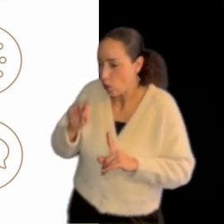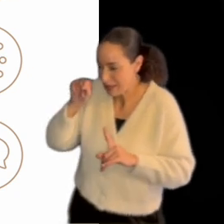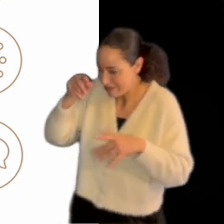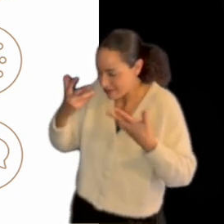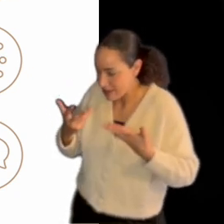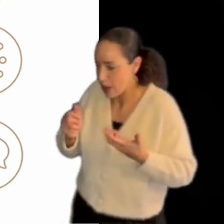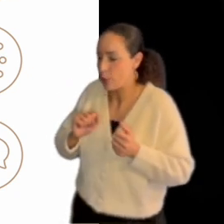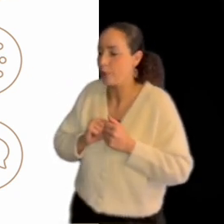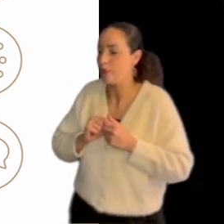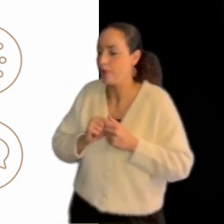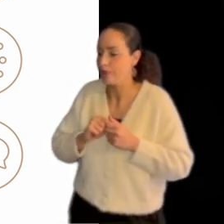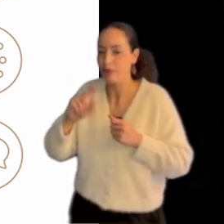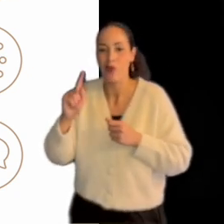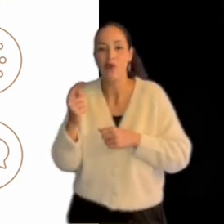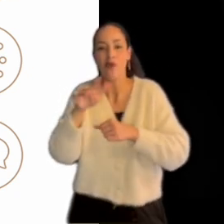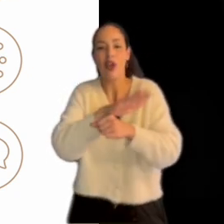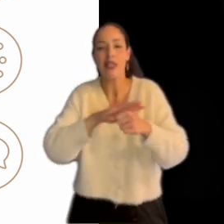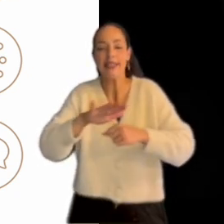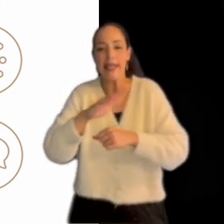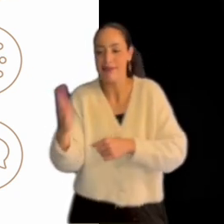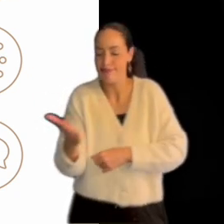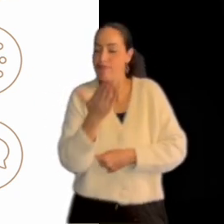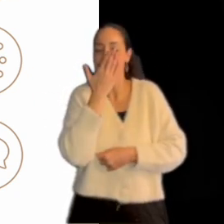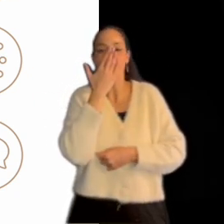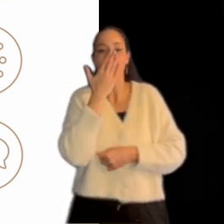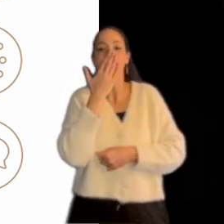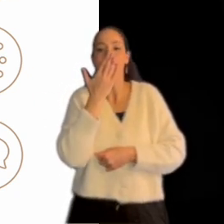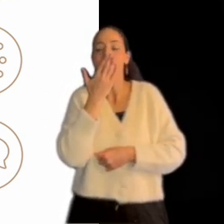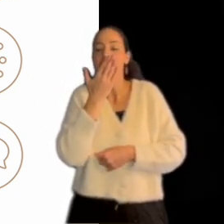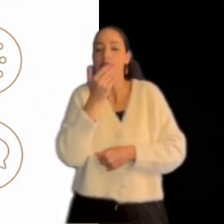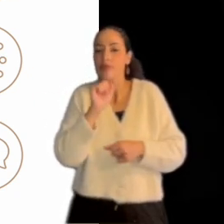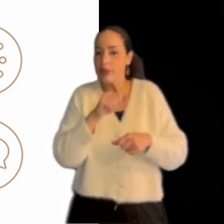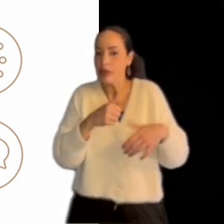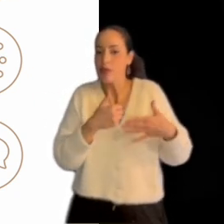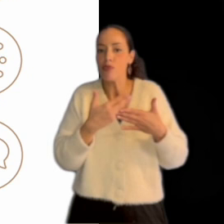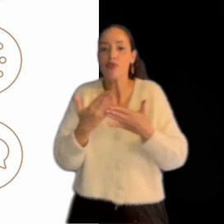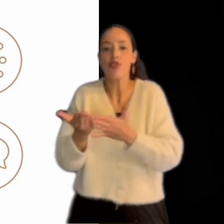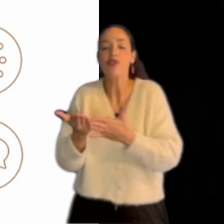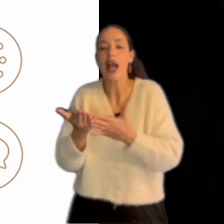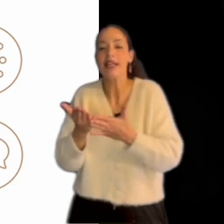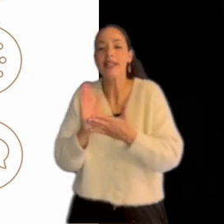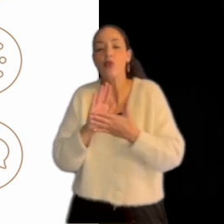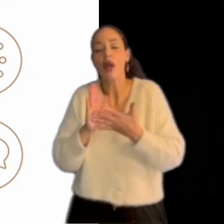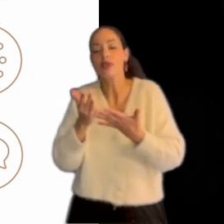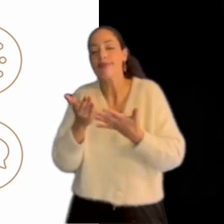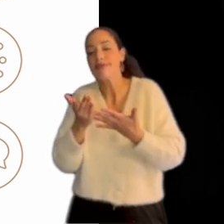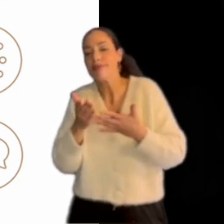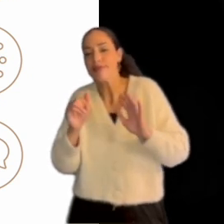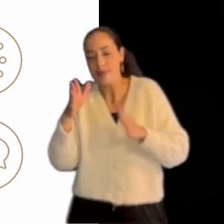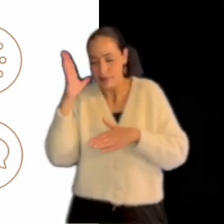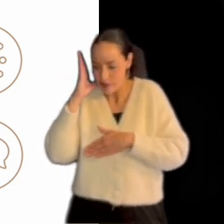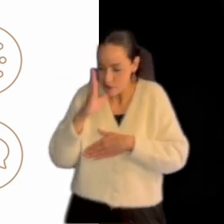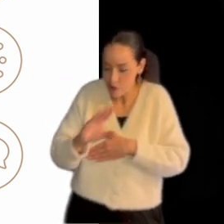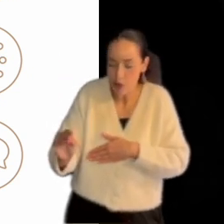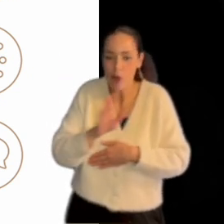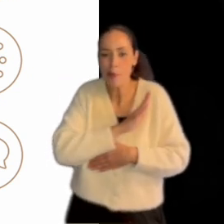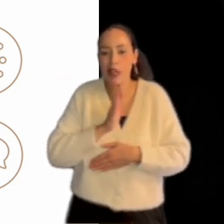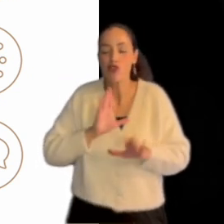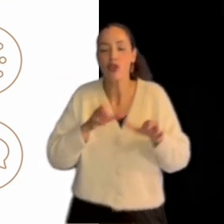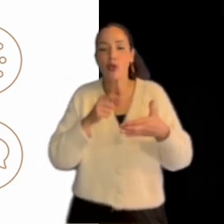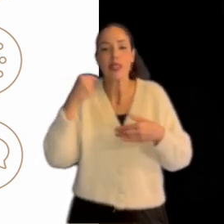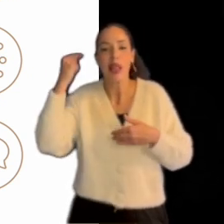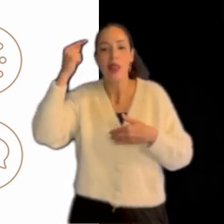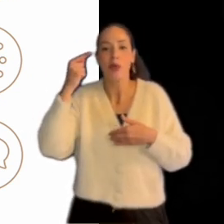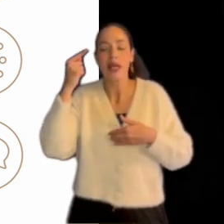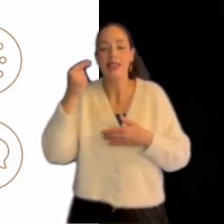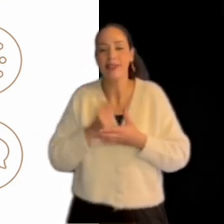for the families of a military unit in London whose loved ones had been deployed to Afghanistan, regularly meeting with their welfare team to talk through plans for the